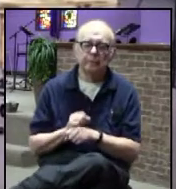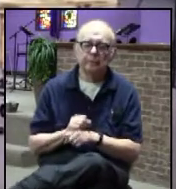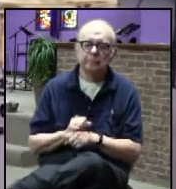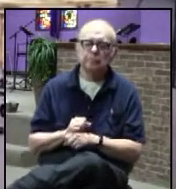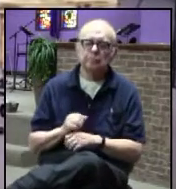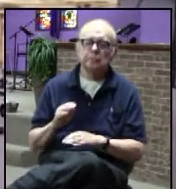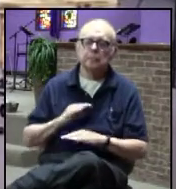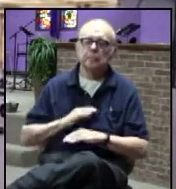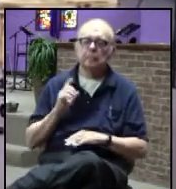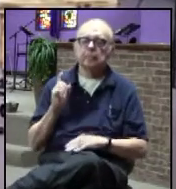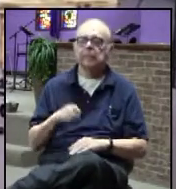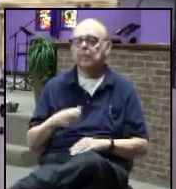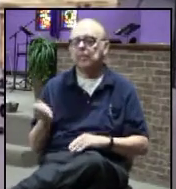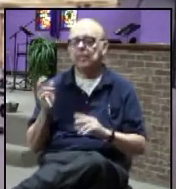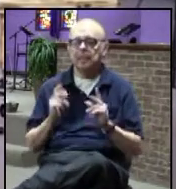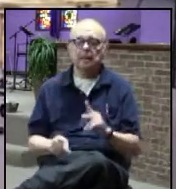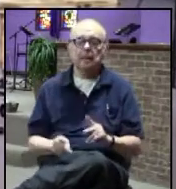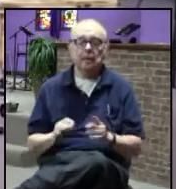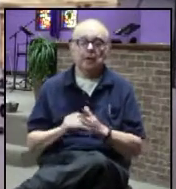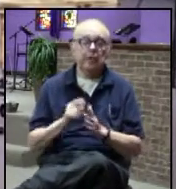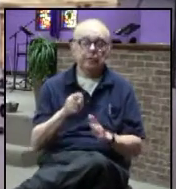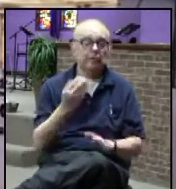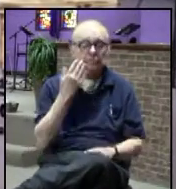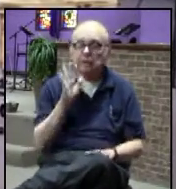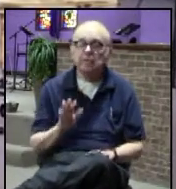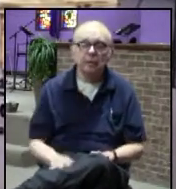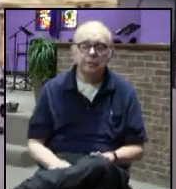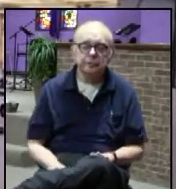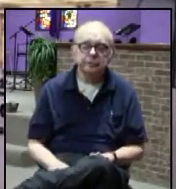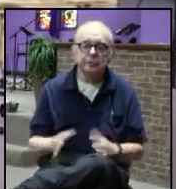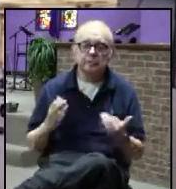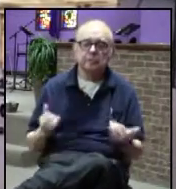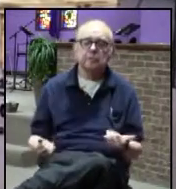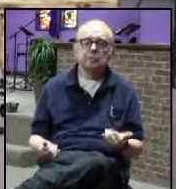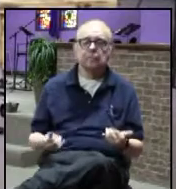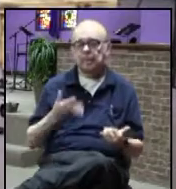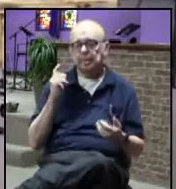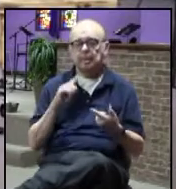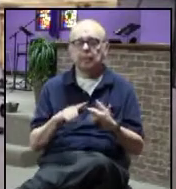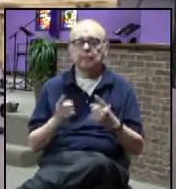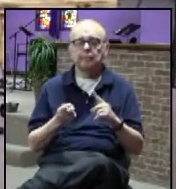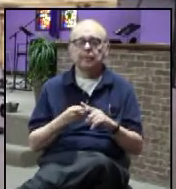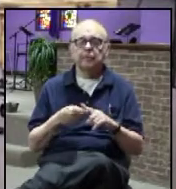need of someone else that you didn't even know. So now we're best friends